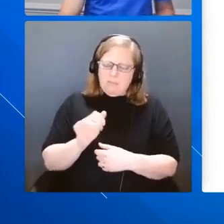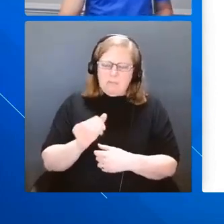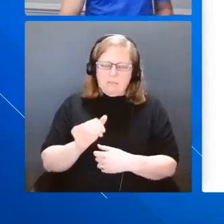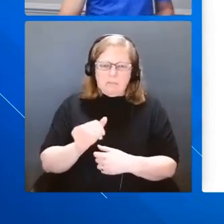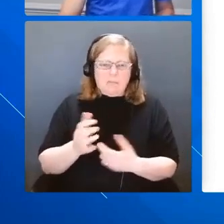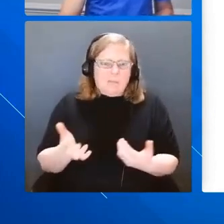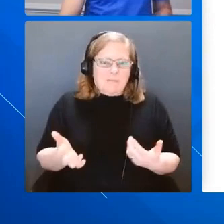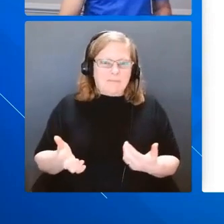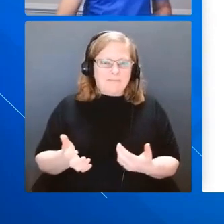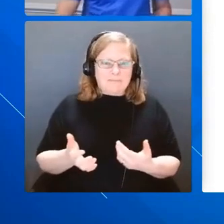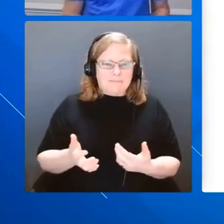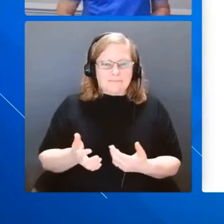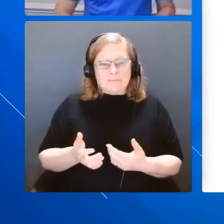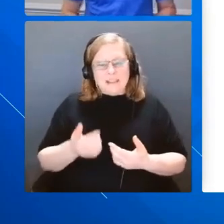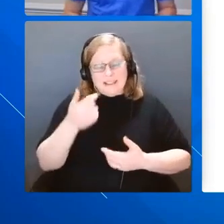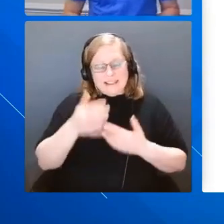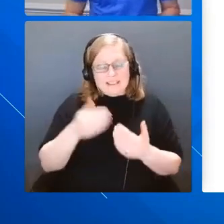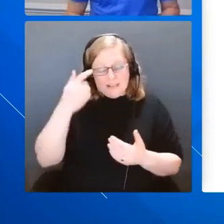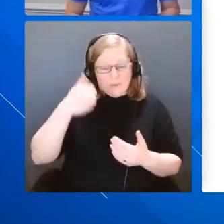clearly I can get very fidgety.